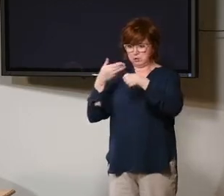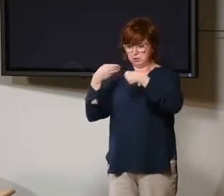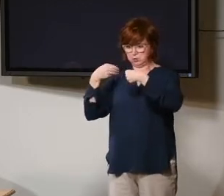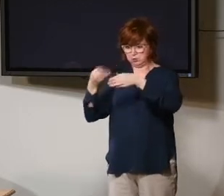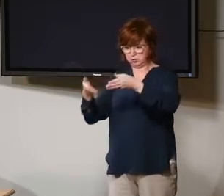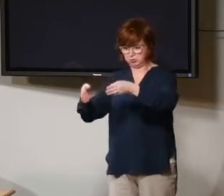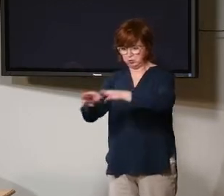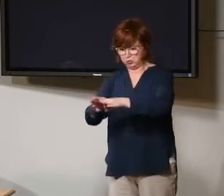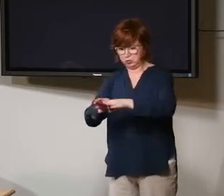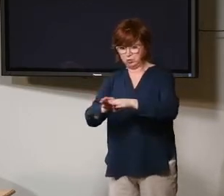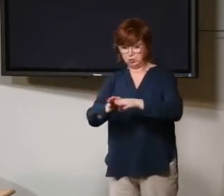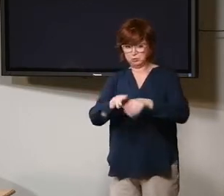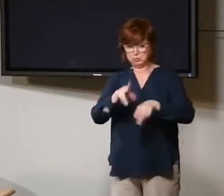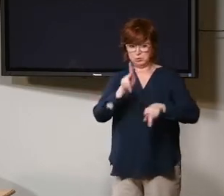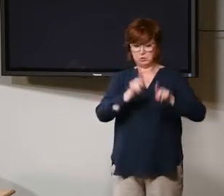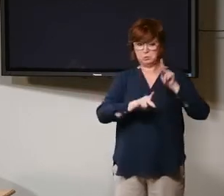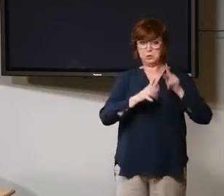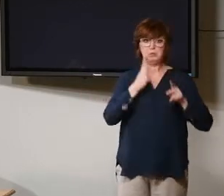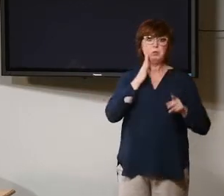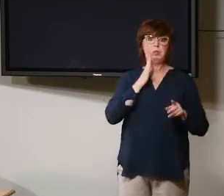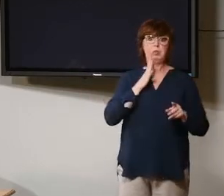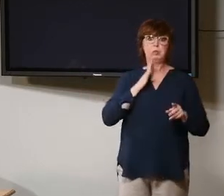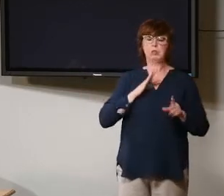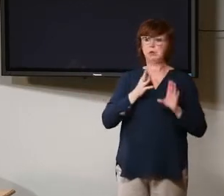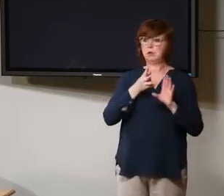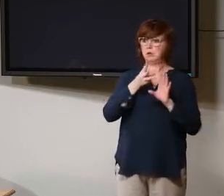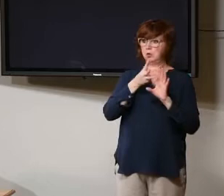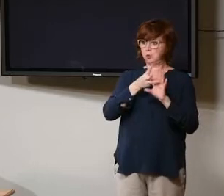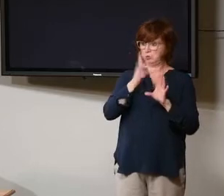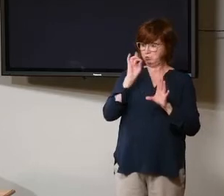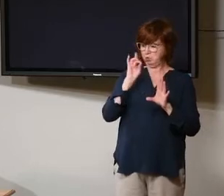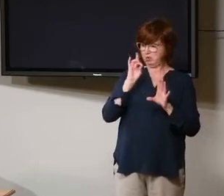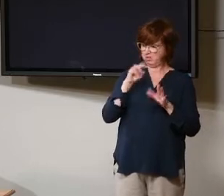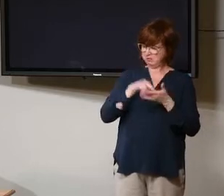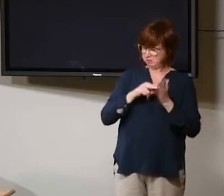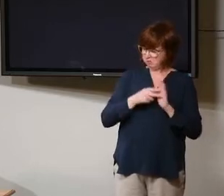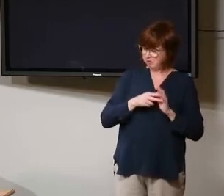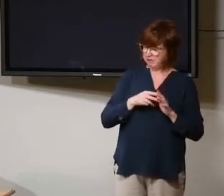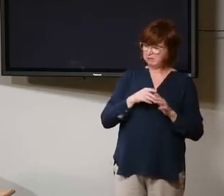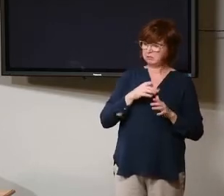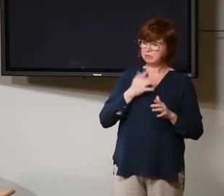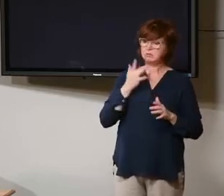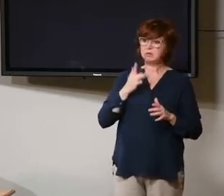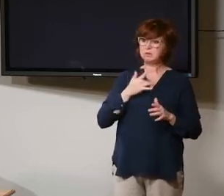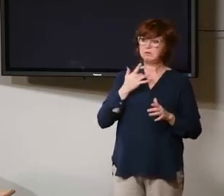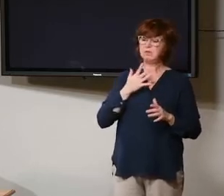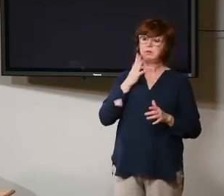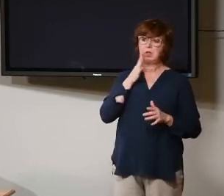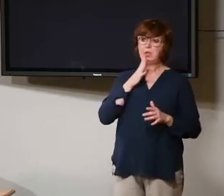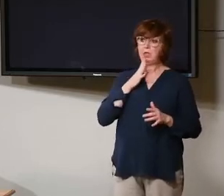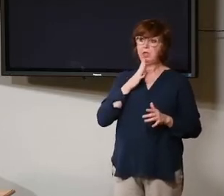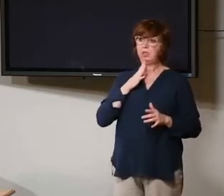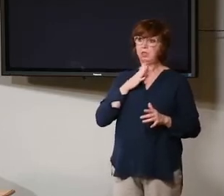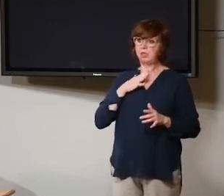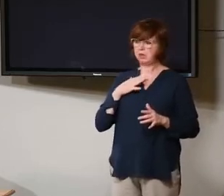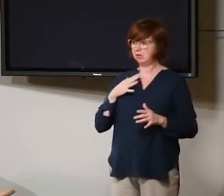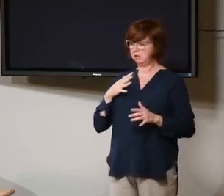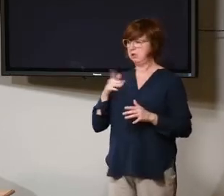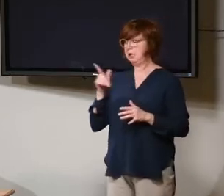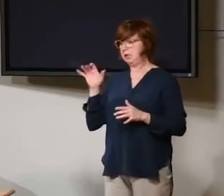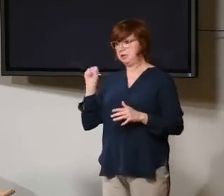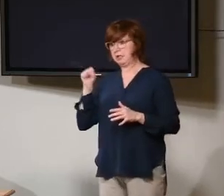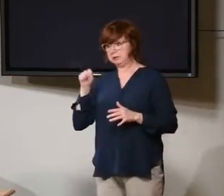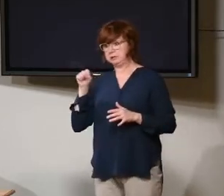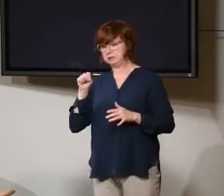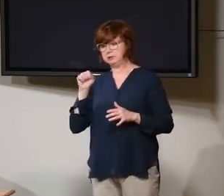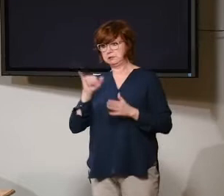that would be the concern. That would be the concern, is that if we were to close those stores, that there may be people that would go through